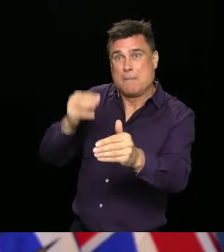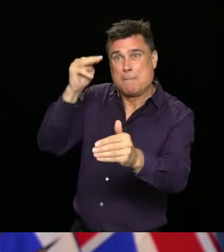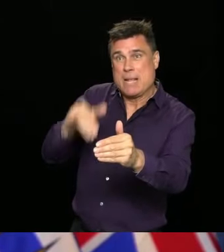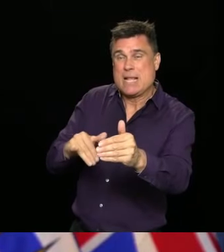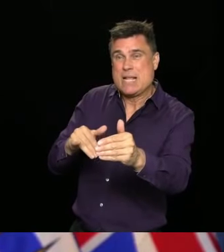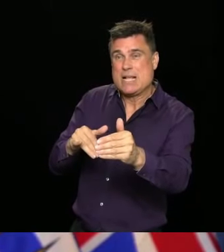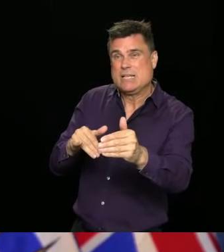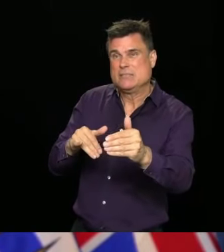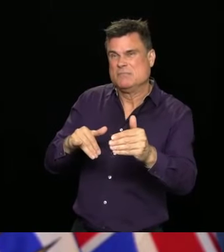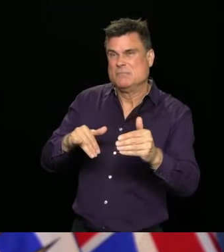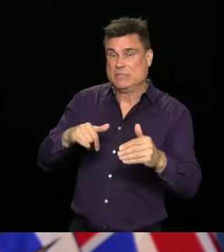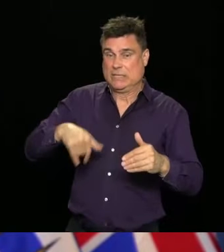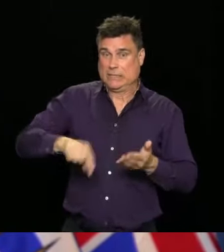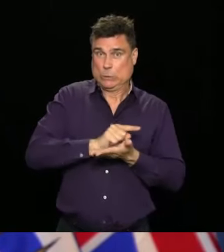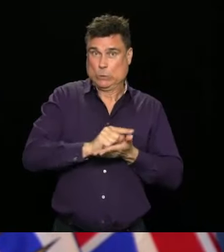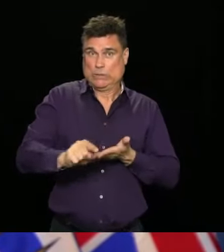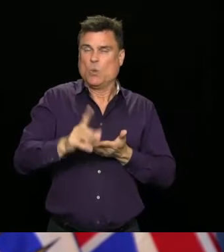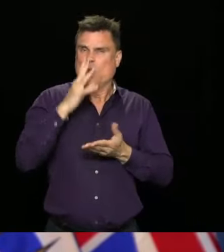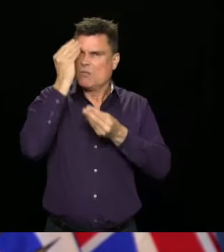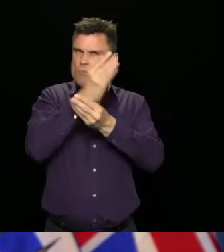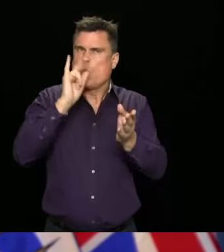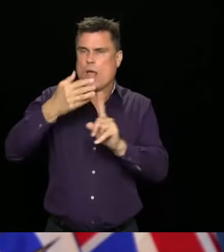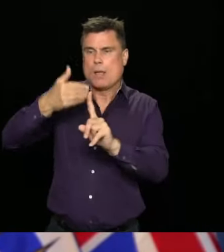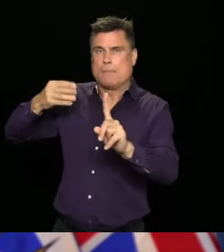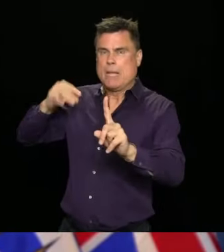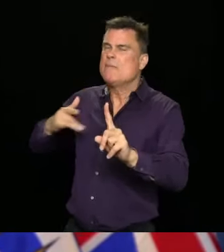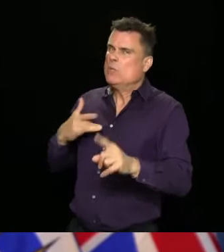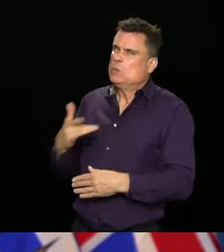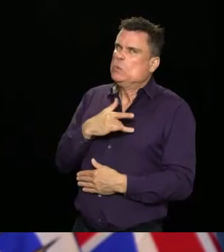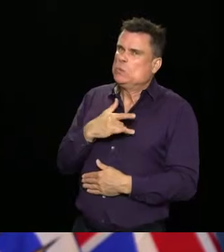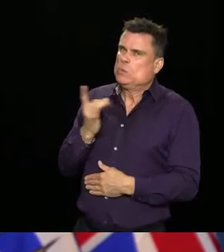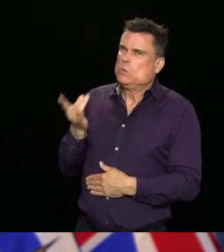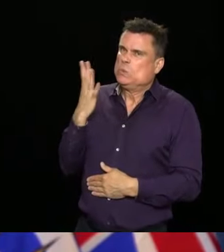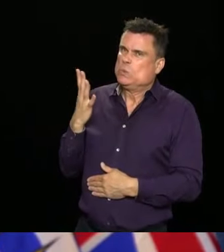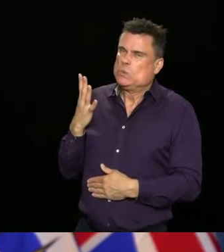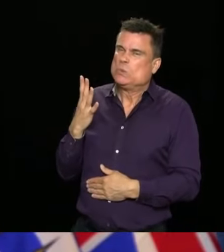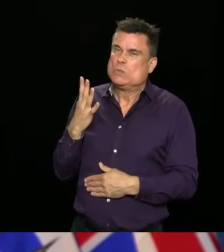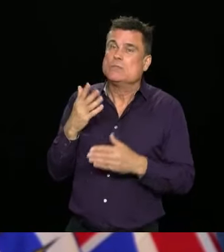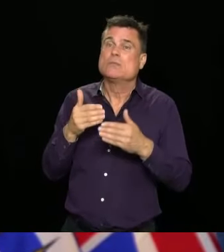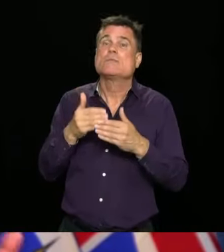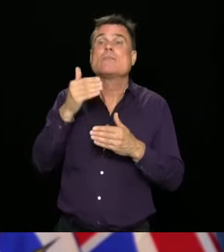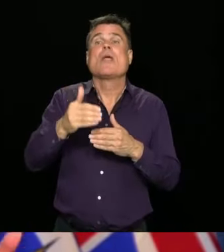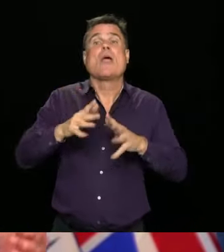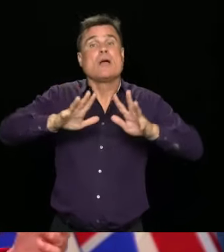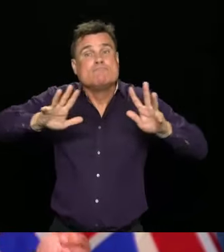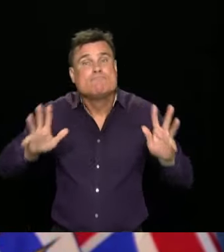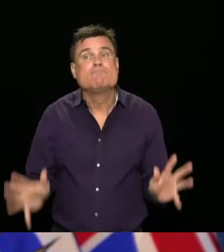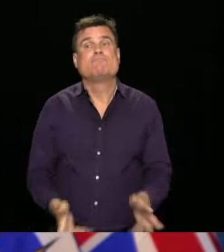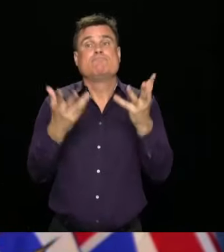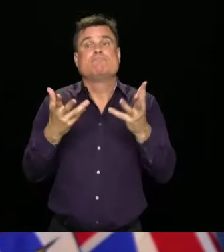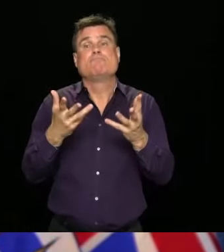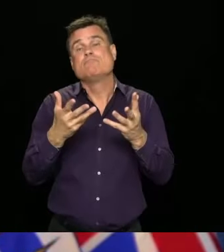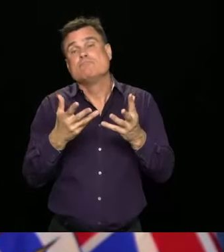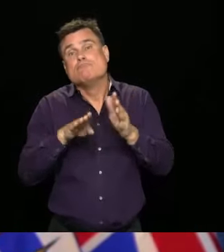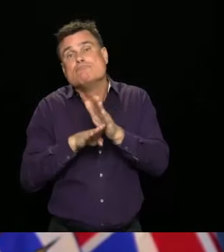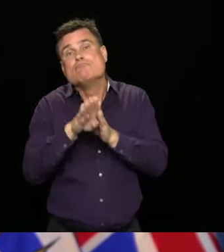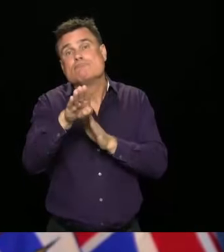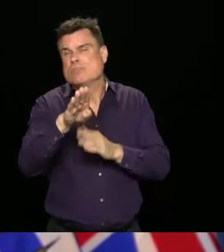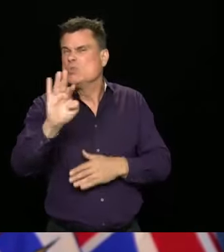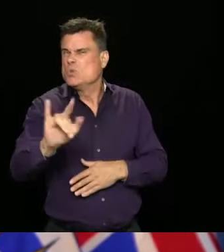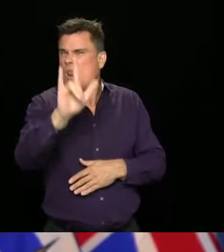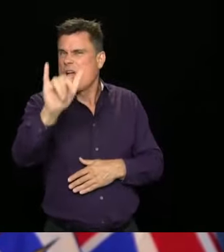while, the next week, will be very tough again. I think you won't start seeing the restart numbers until we start looking at our July and our August